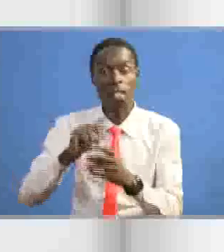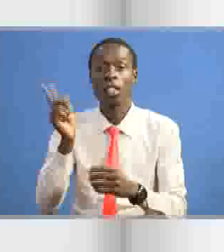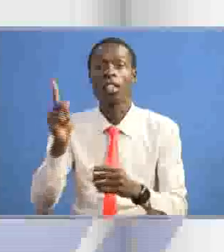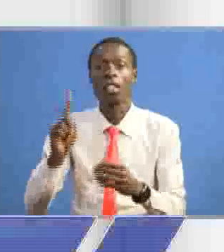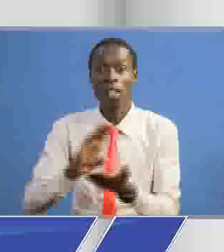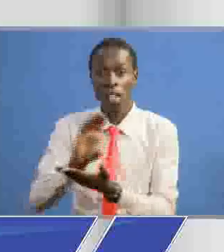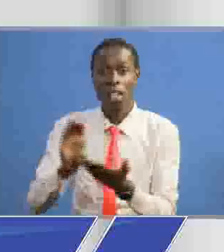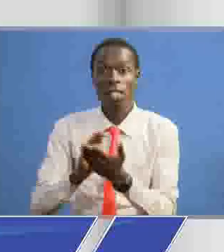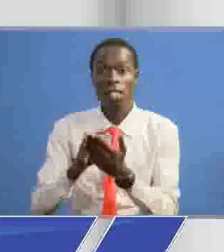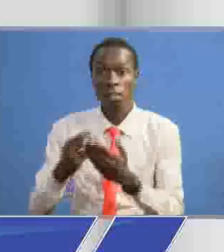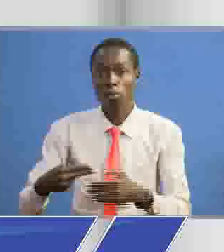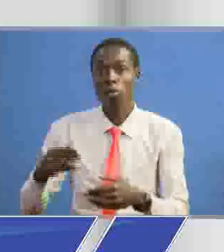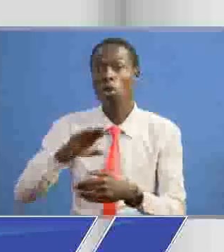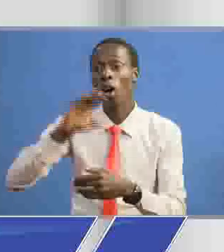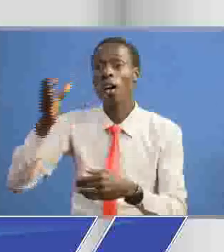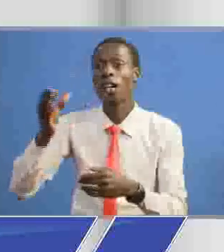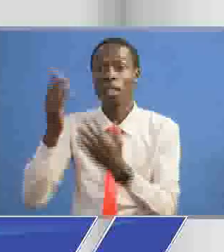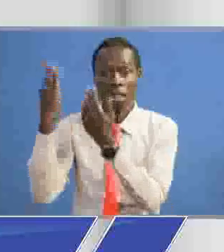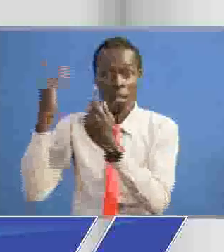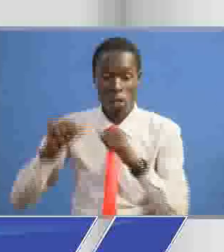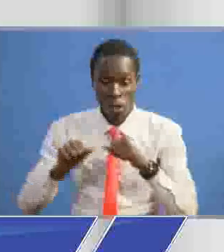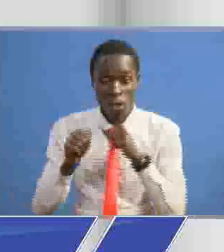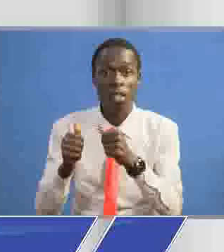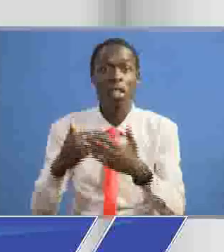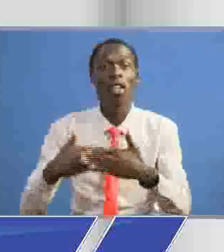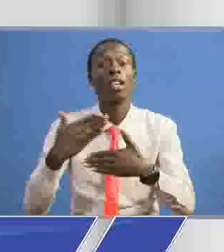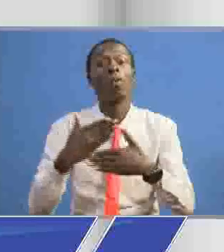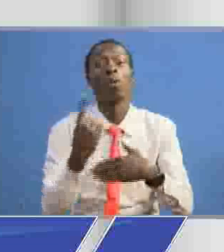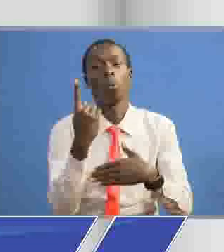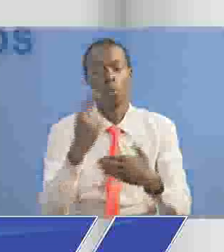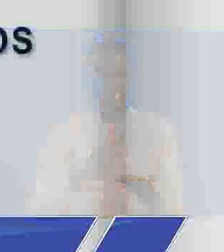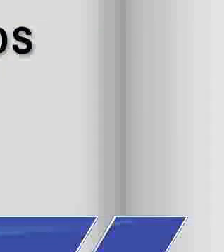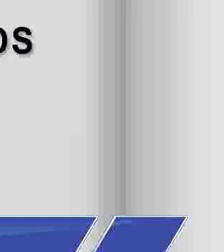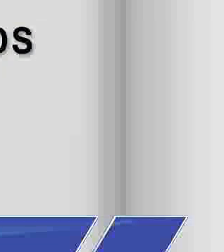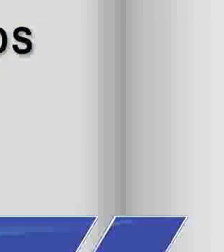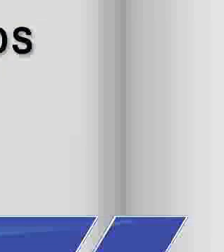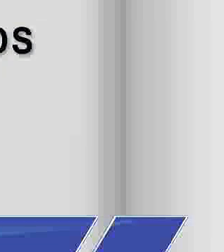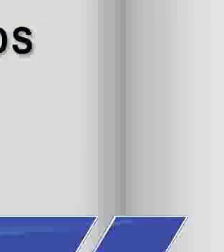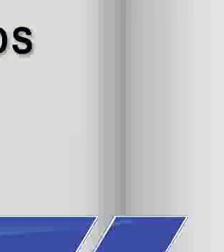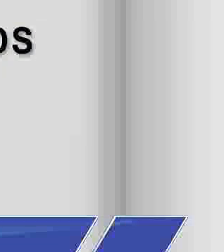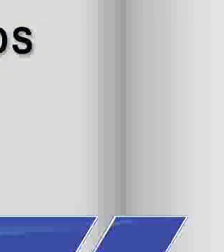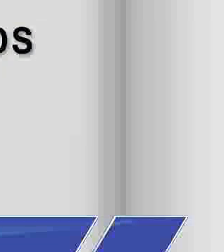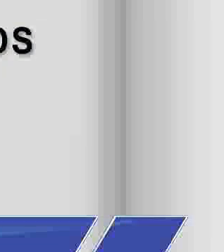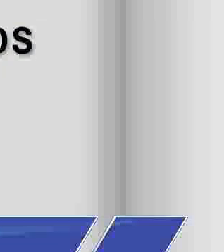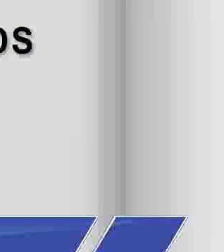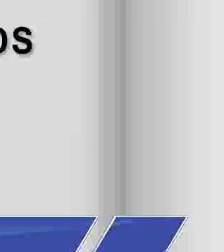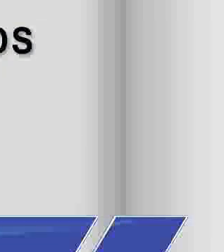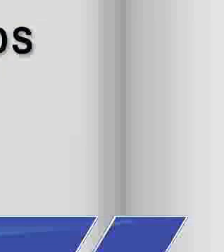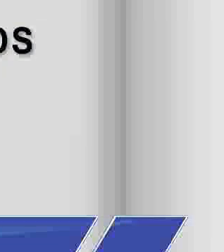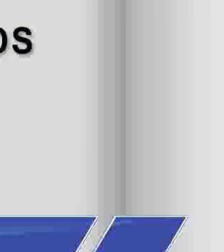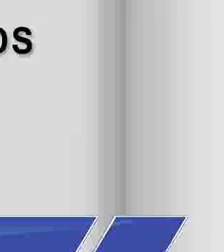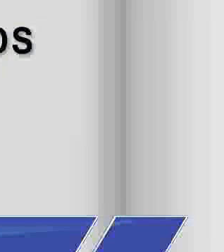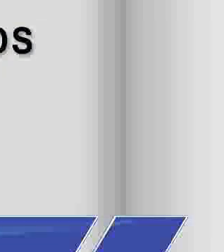Central Highlands this is expected to continue in the next one week when moderate to heavy rainfall is expected